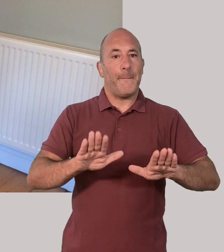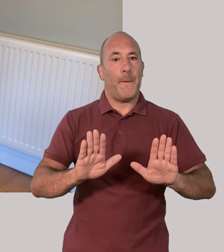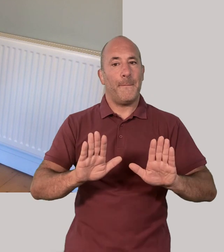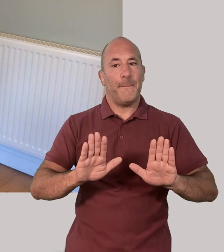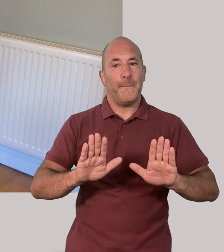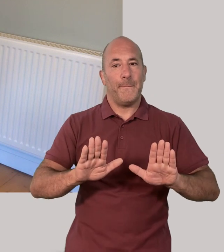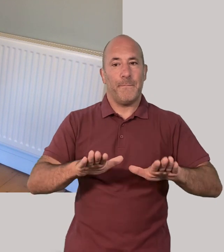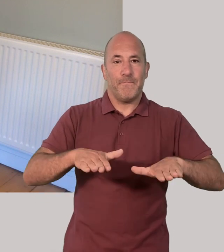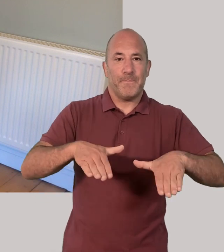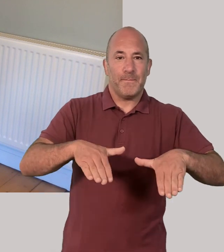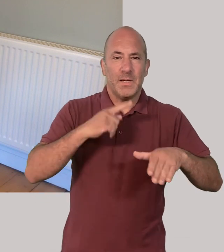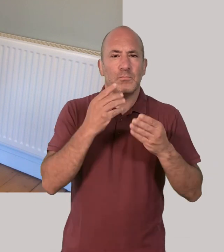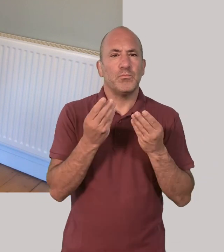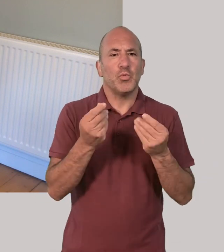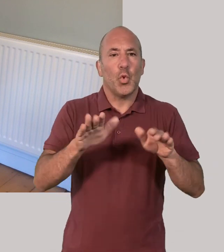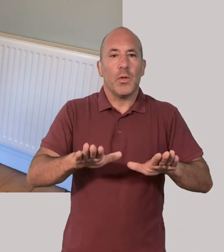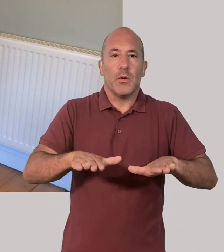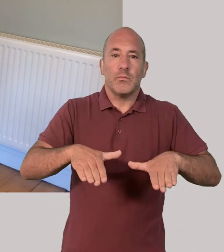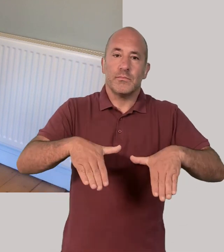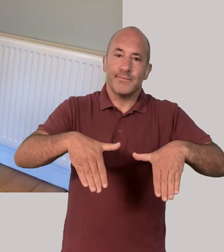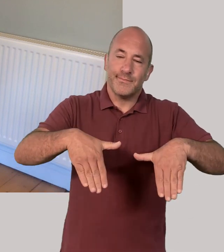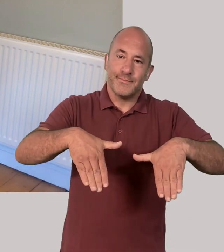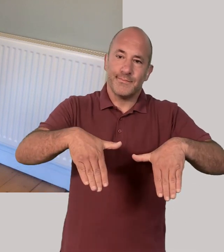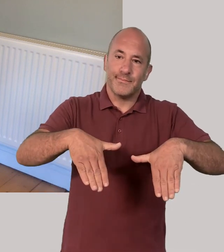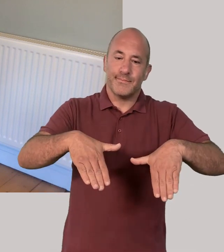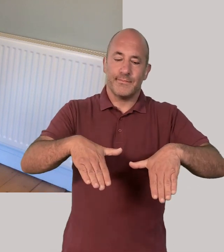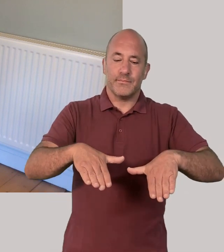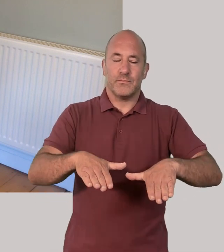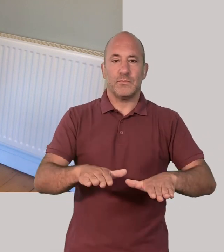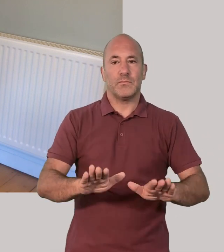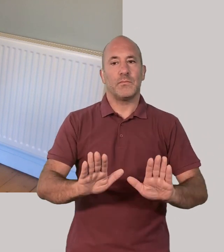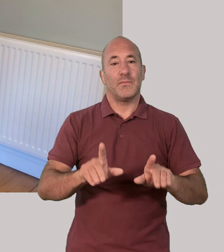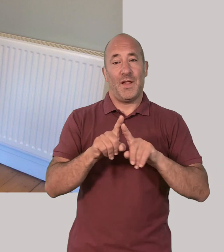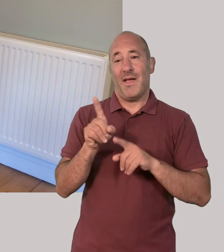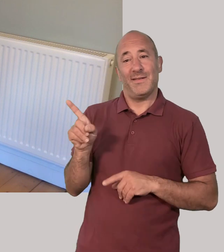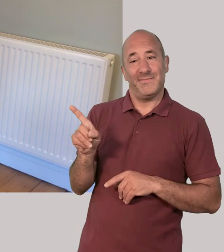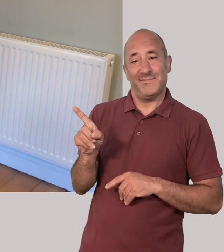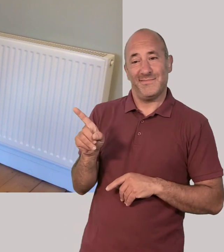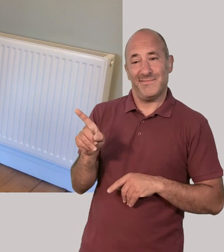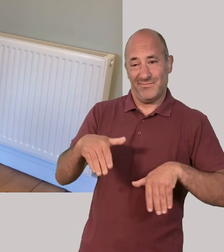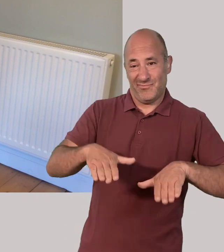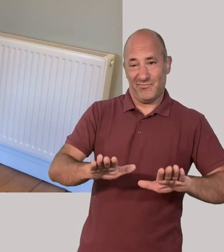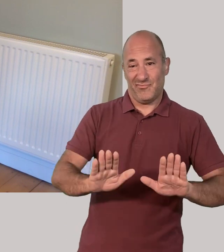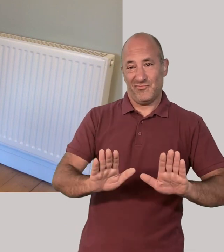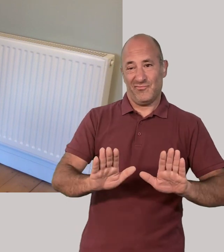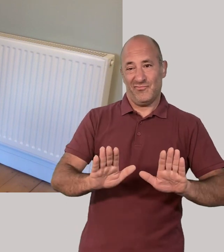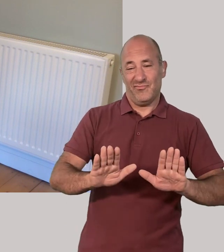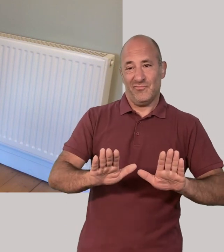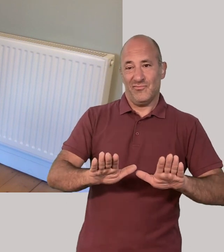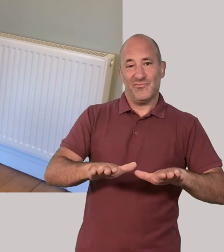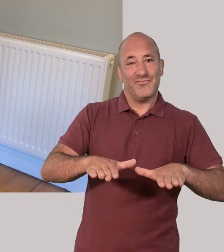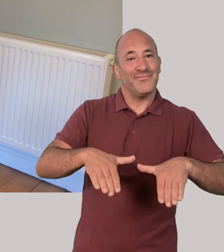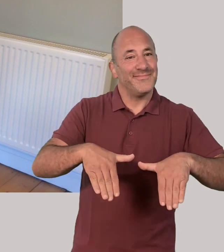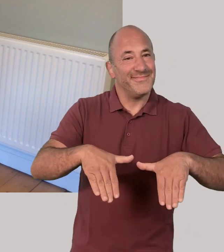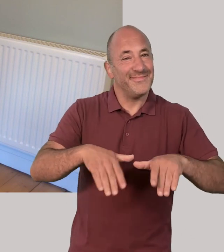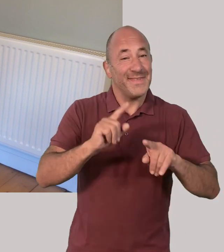And see how smoothly you can rock into the fronts of the feet and then into the backs of the feet. Do